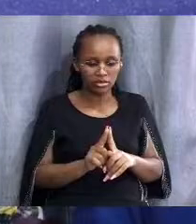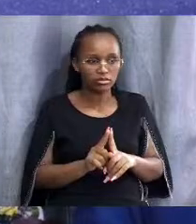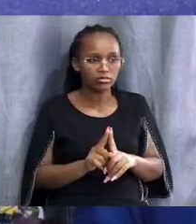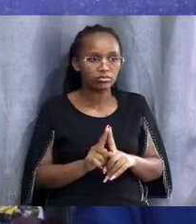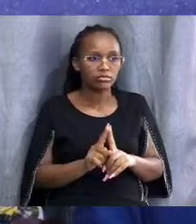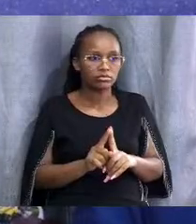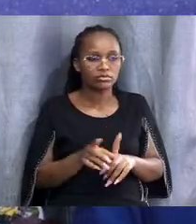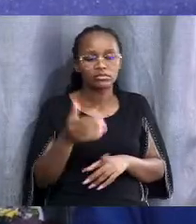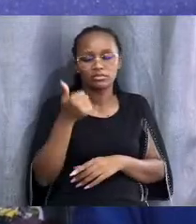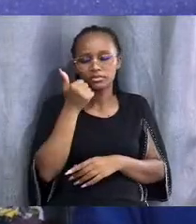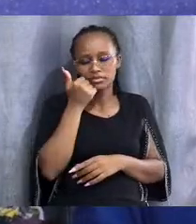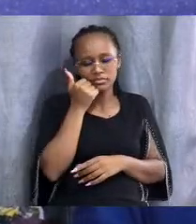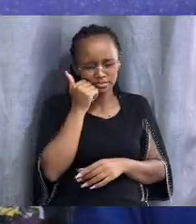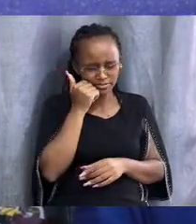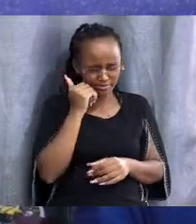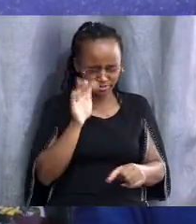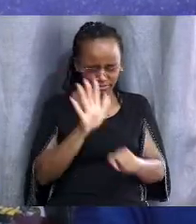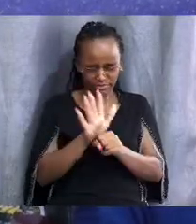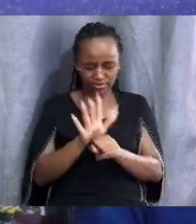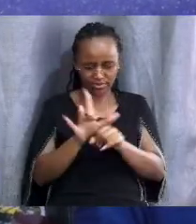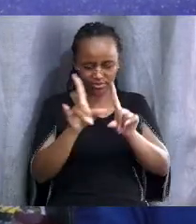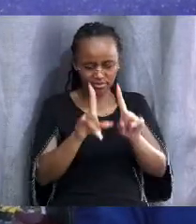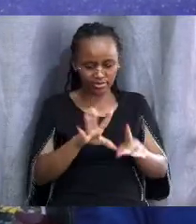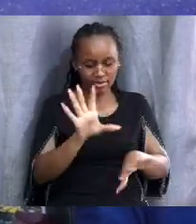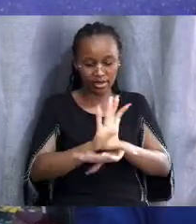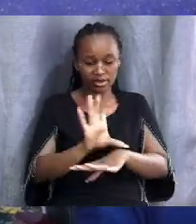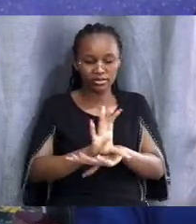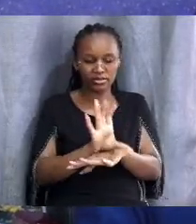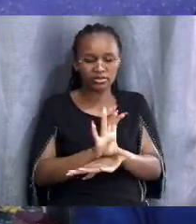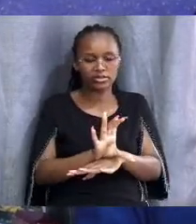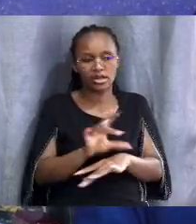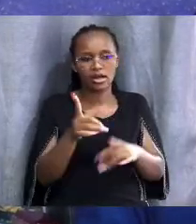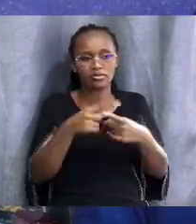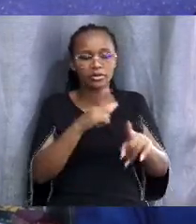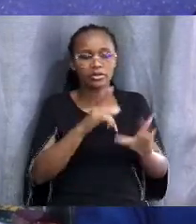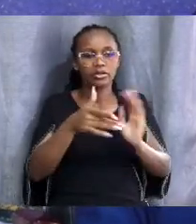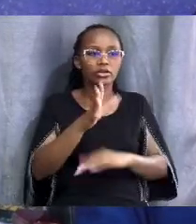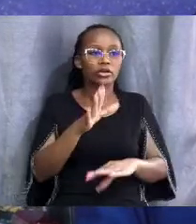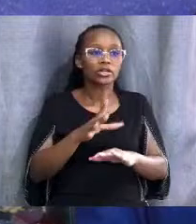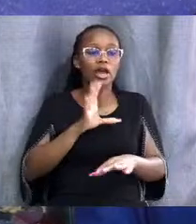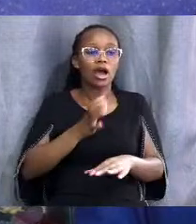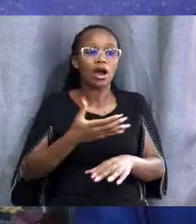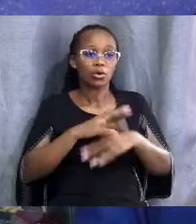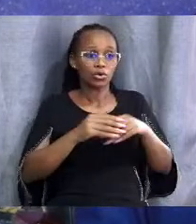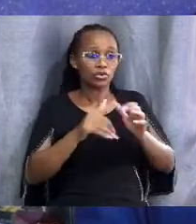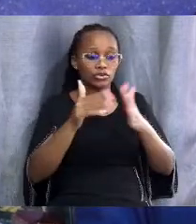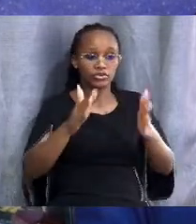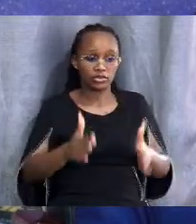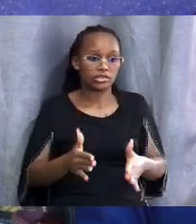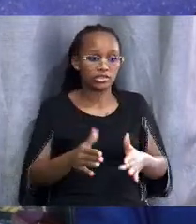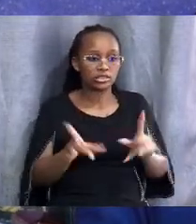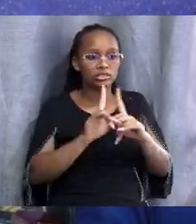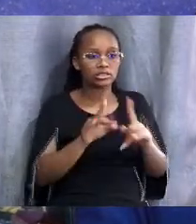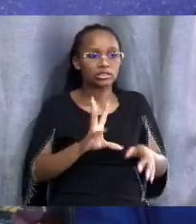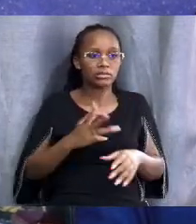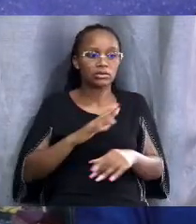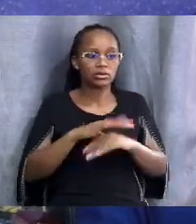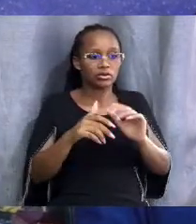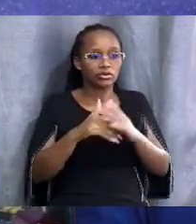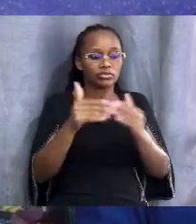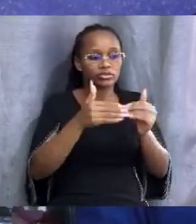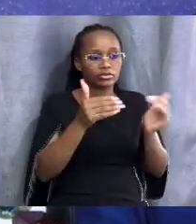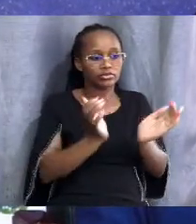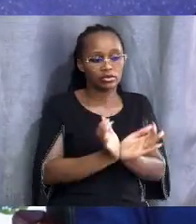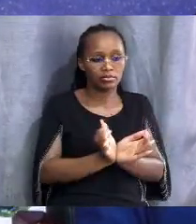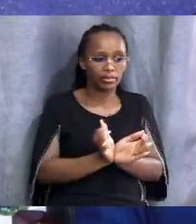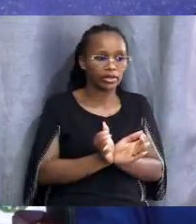we are also saddened, and even as a church, but God is our comforter. Even as he comforts the